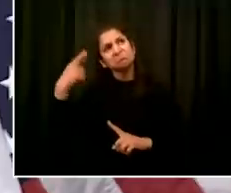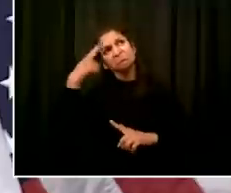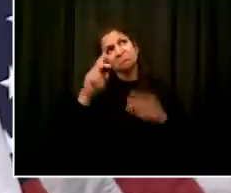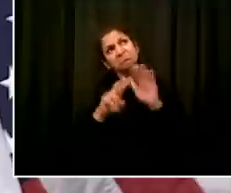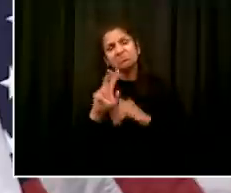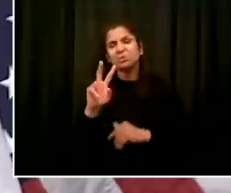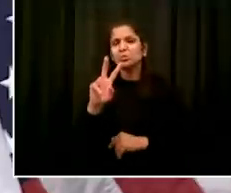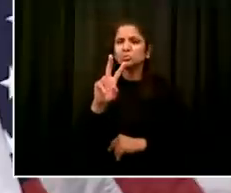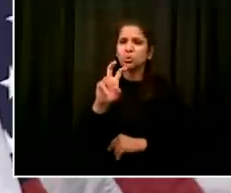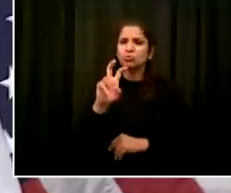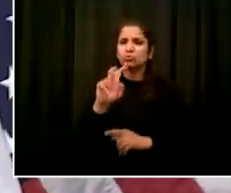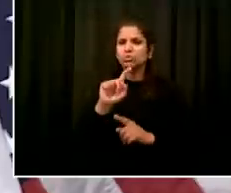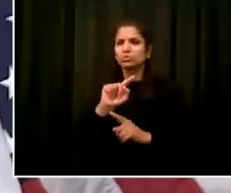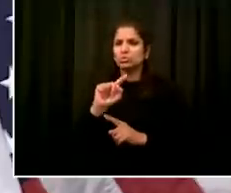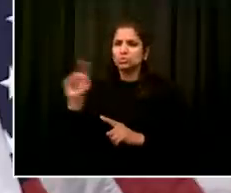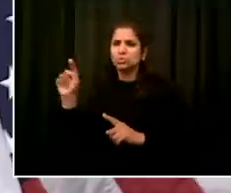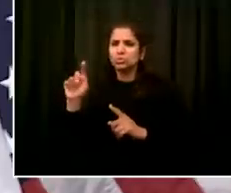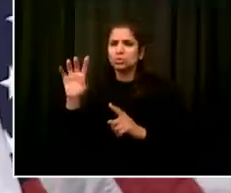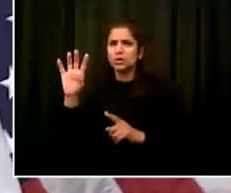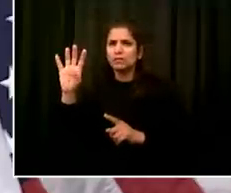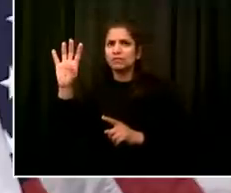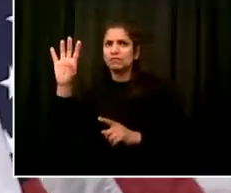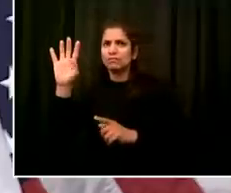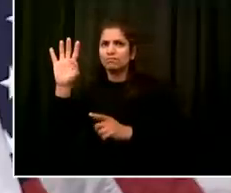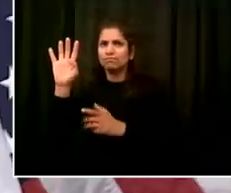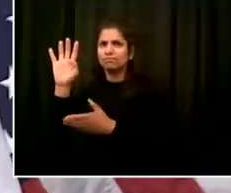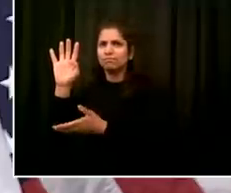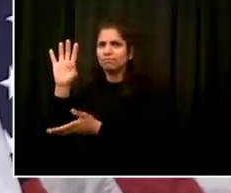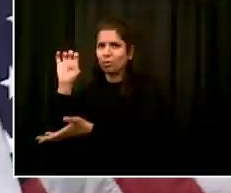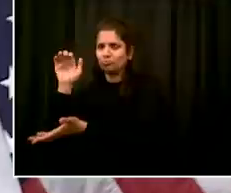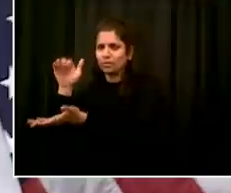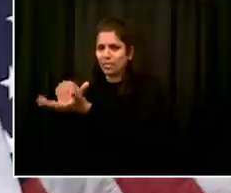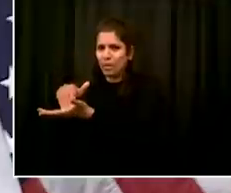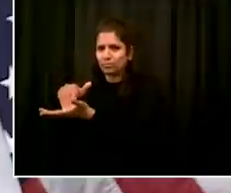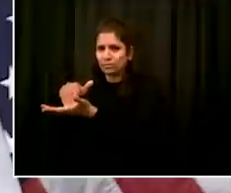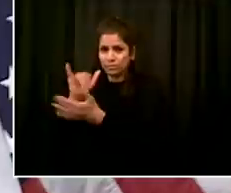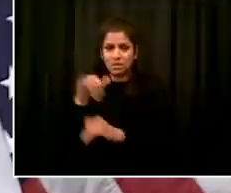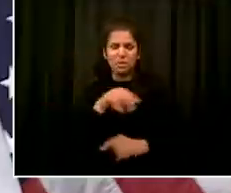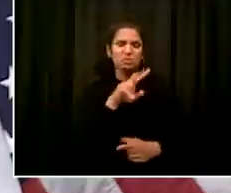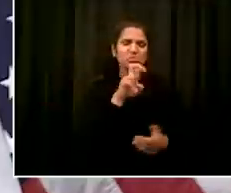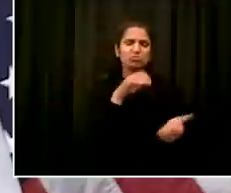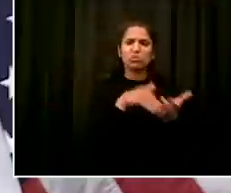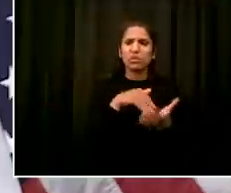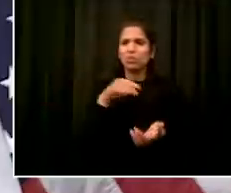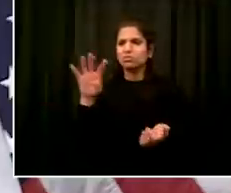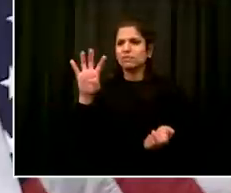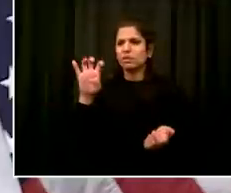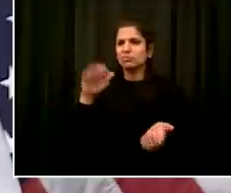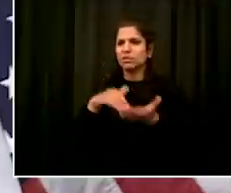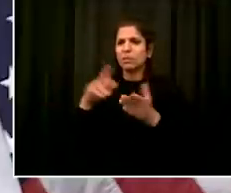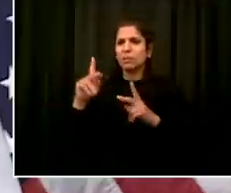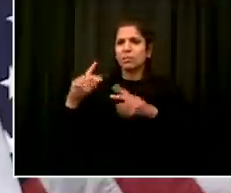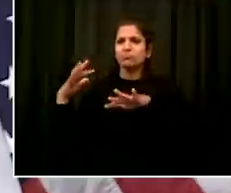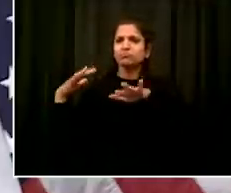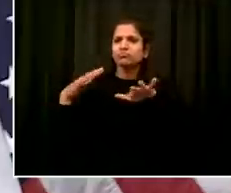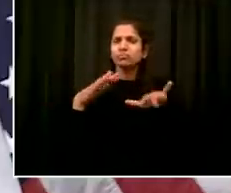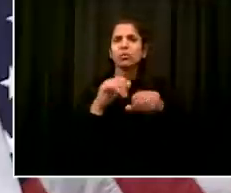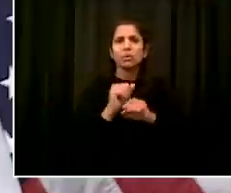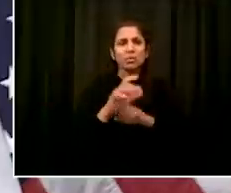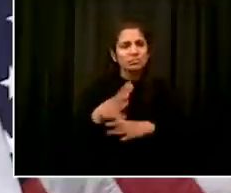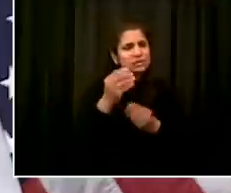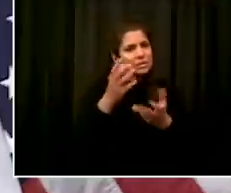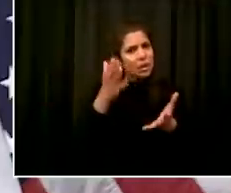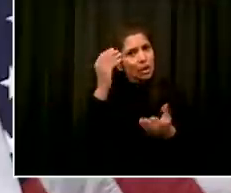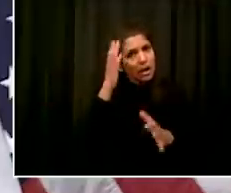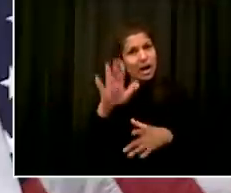working in New York City. 4.5 million people working in this city. Highest level of employment in the